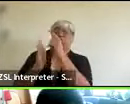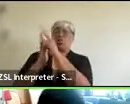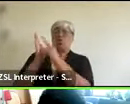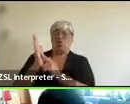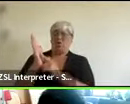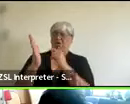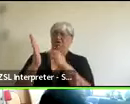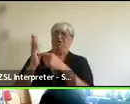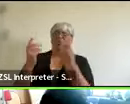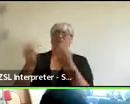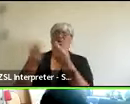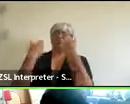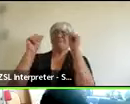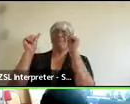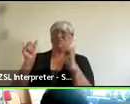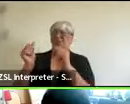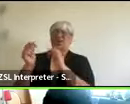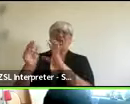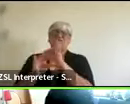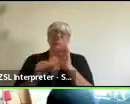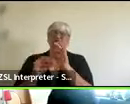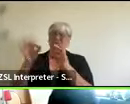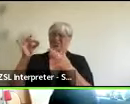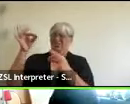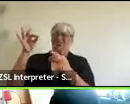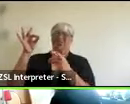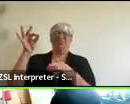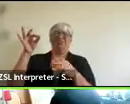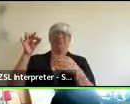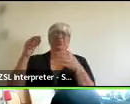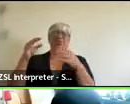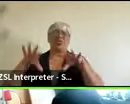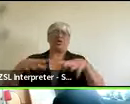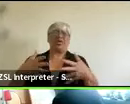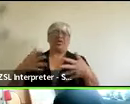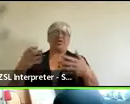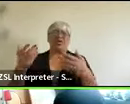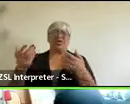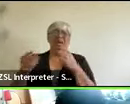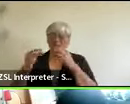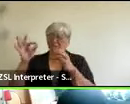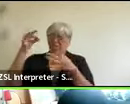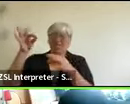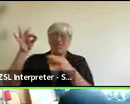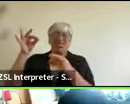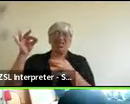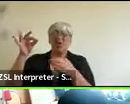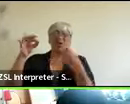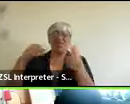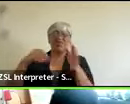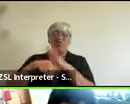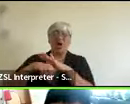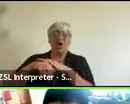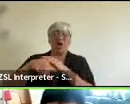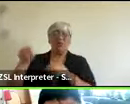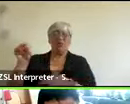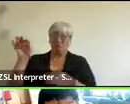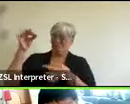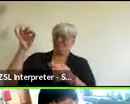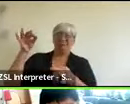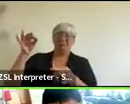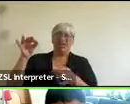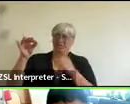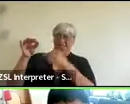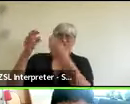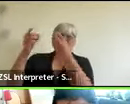than just dust collectors? Because if it's going to be a dust collector, you might as well not waste your time, because this is costing